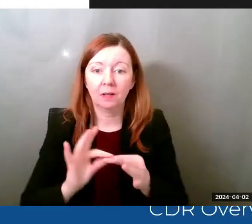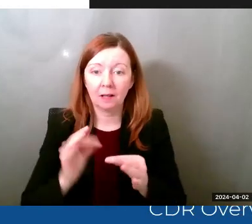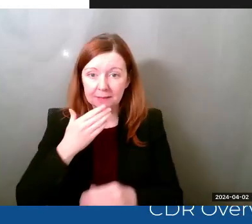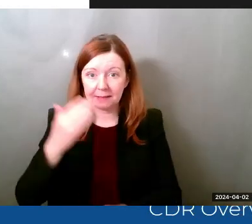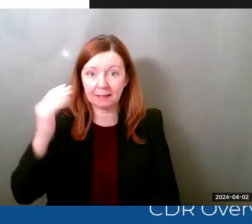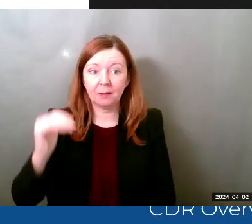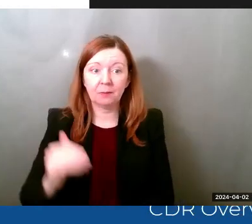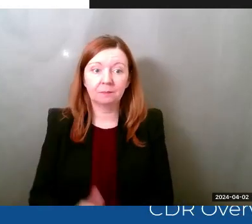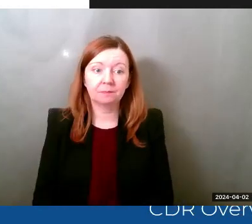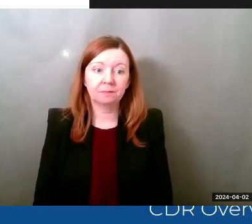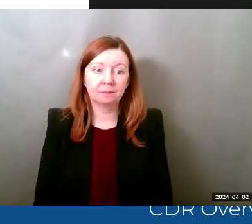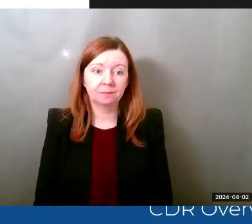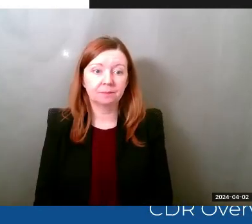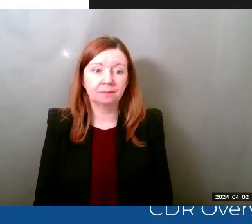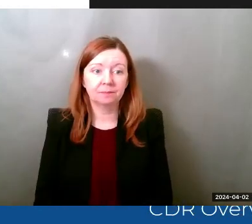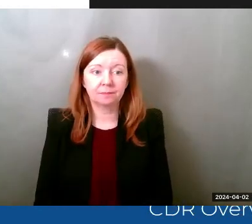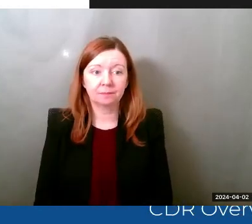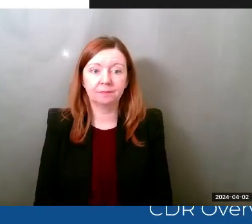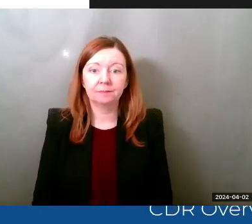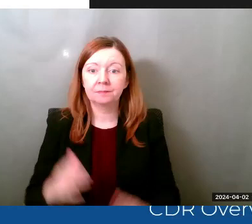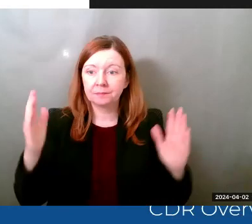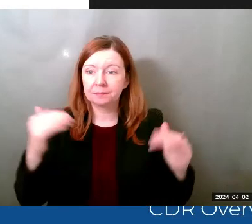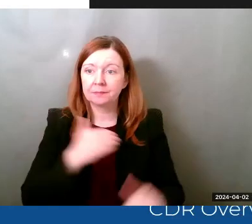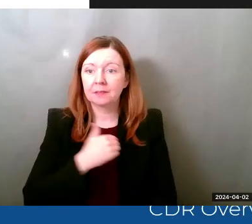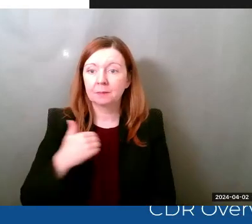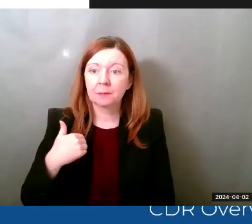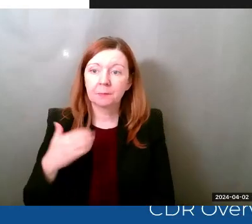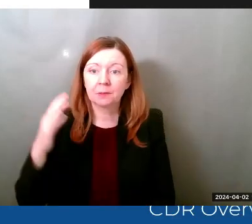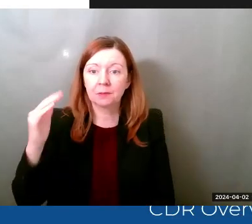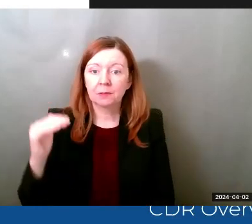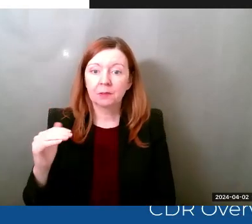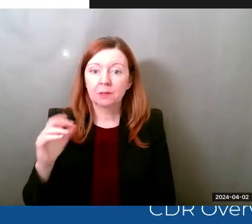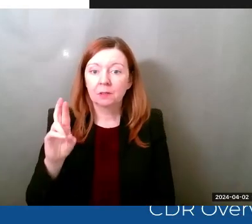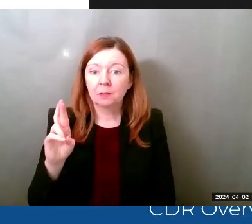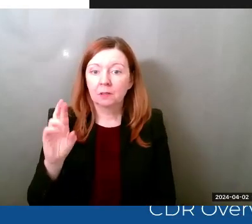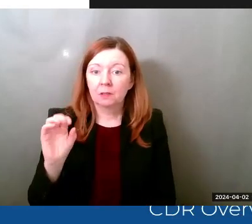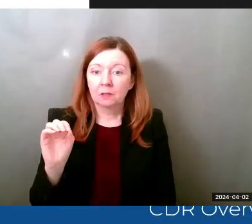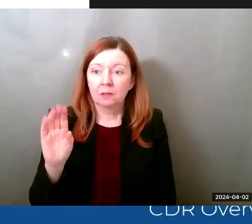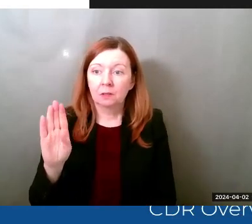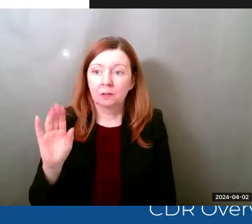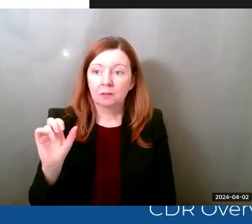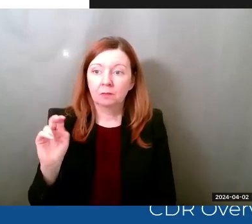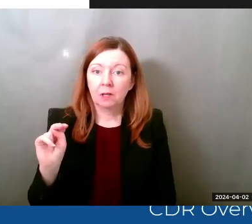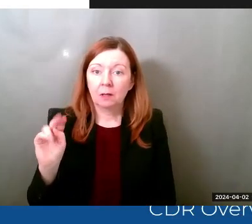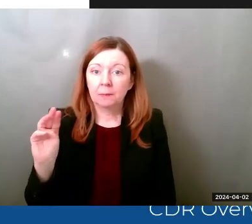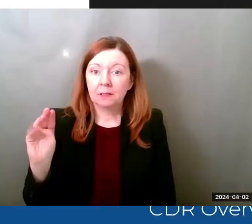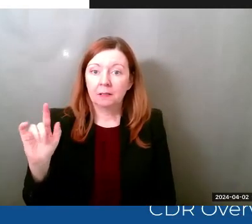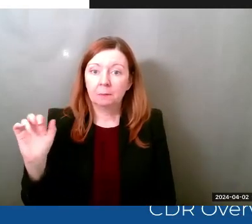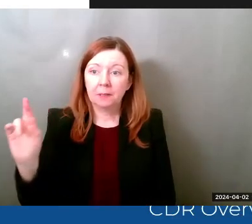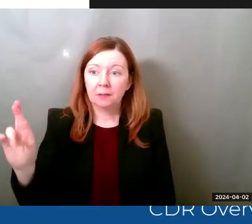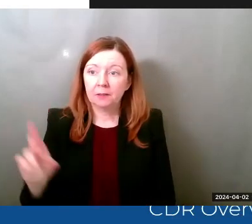comments. The next member of the public is Robin Miller.